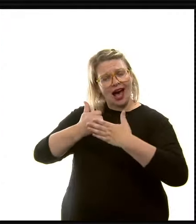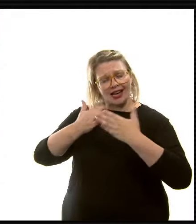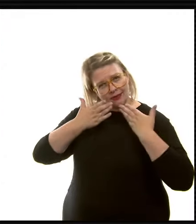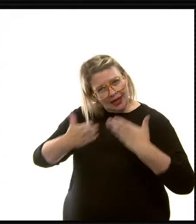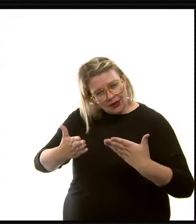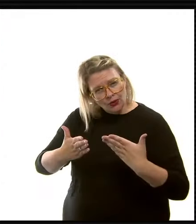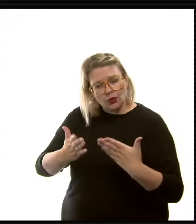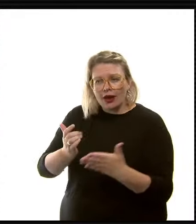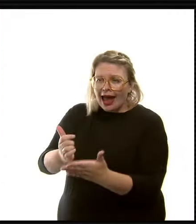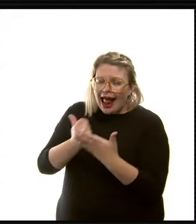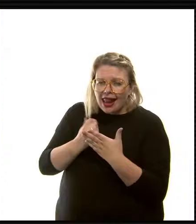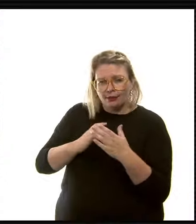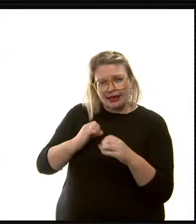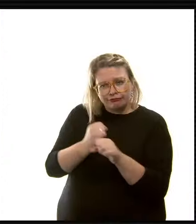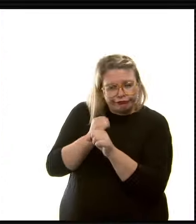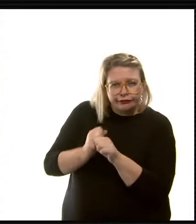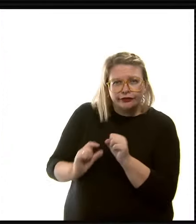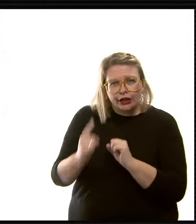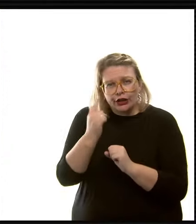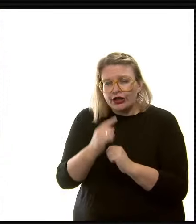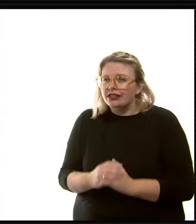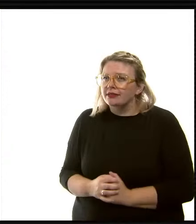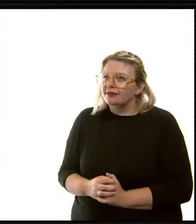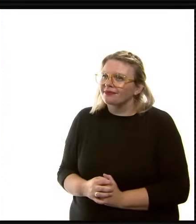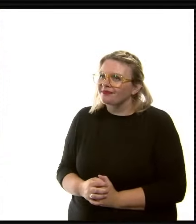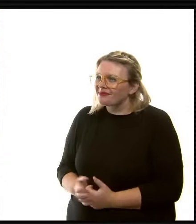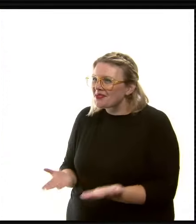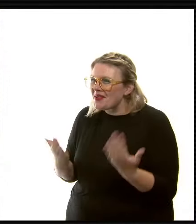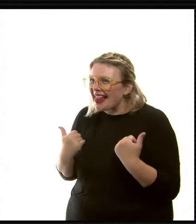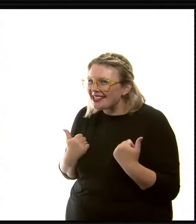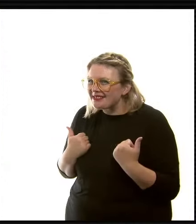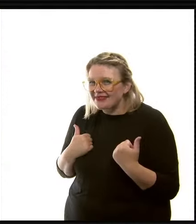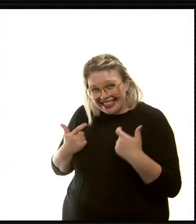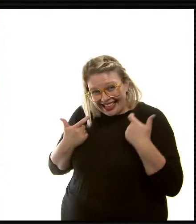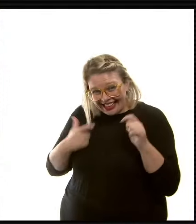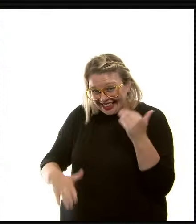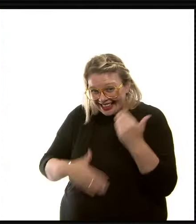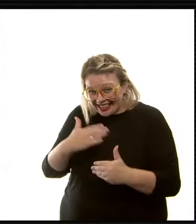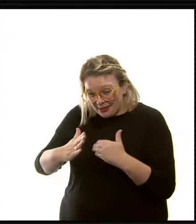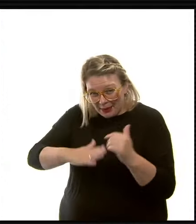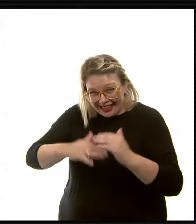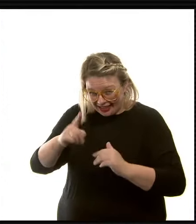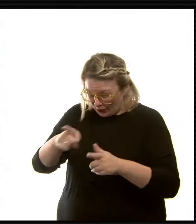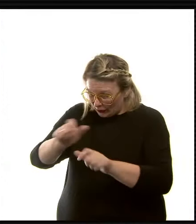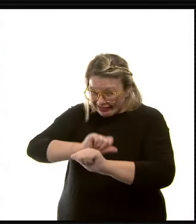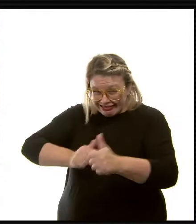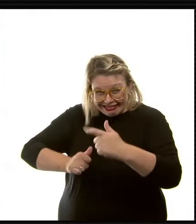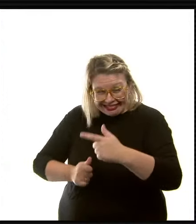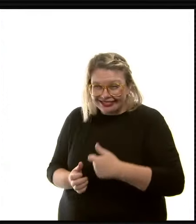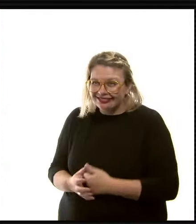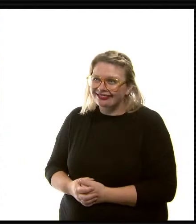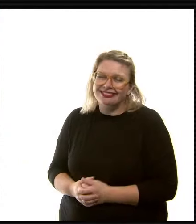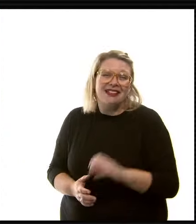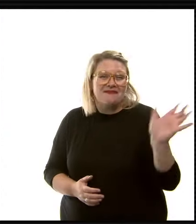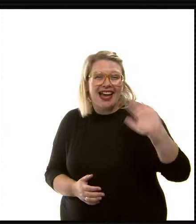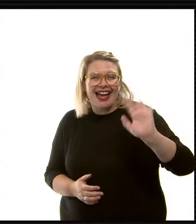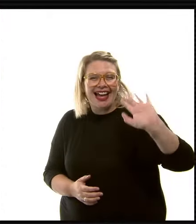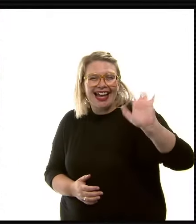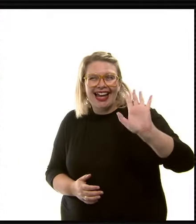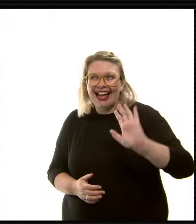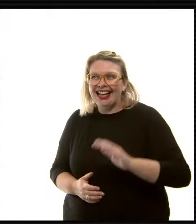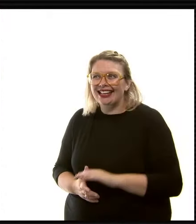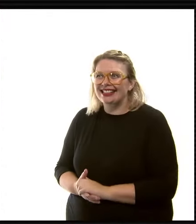helping me with my first trunk. You're very welcome, and keep building. You're really good at it. Thank Gotta you. go. Bye. Bye.